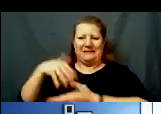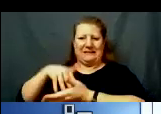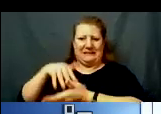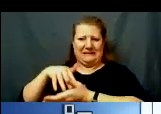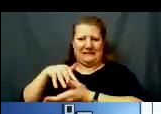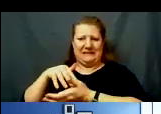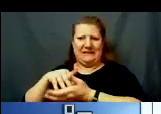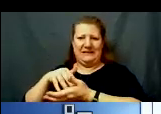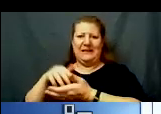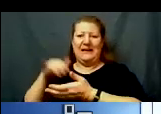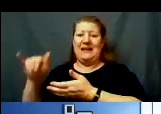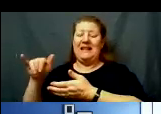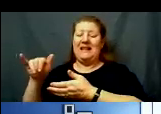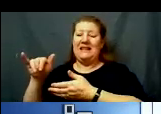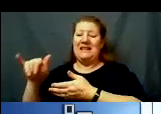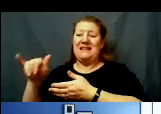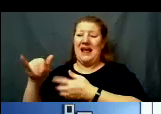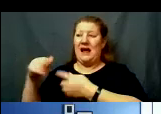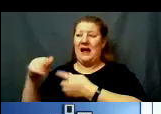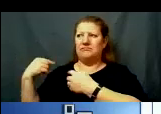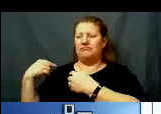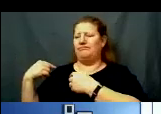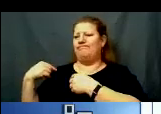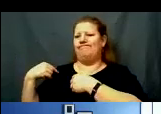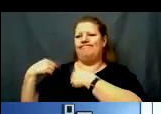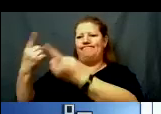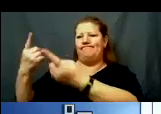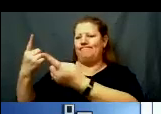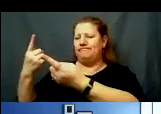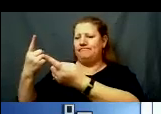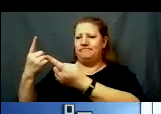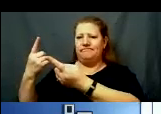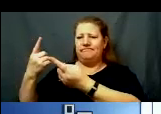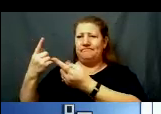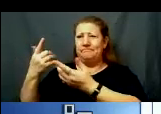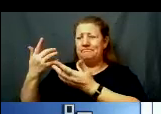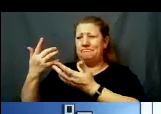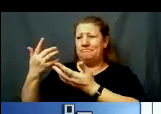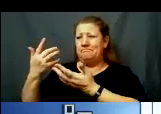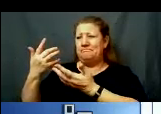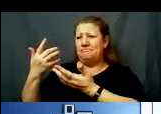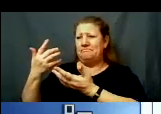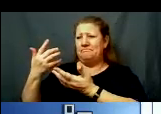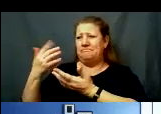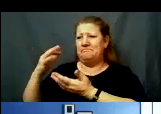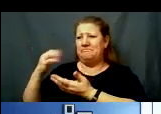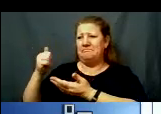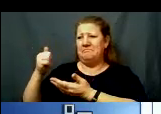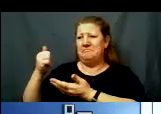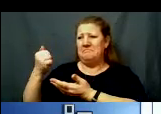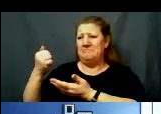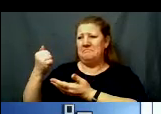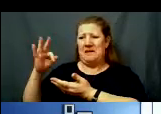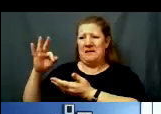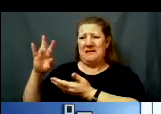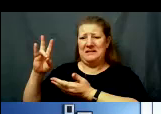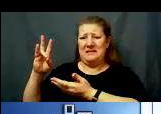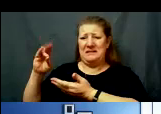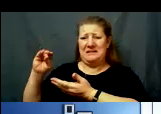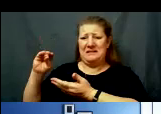And this is a field that's been around for a number of decades, going back at least as far as the early 1970s, where we